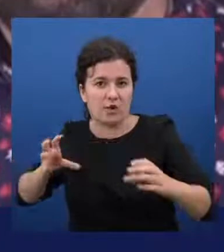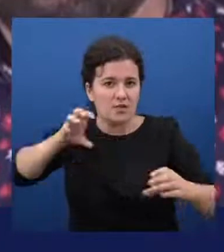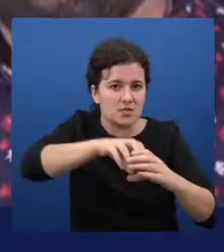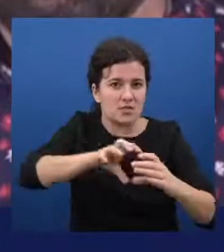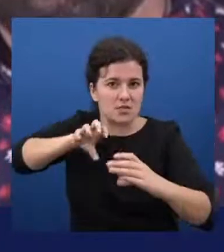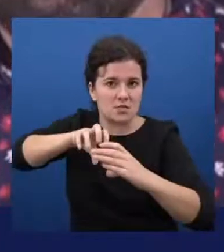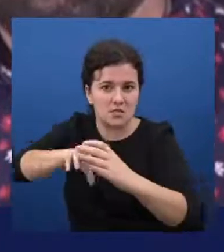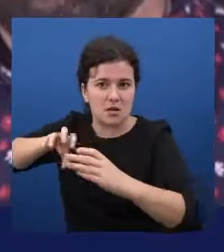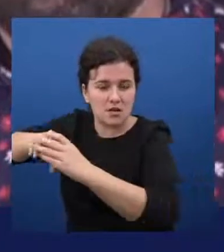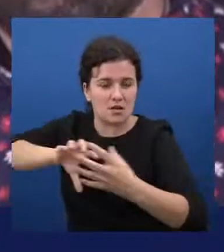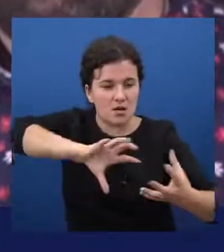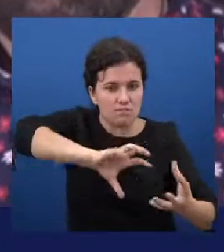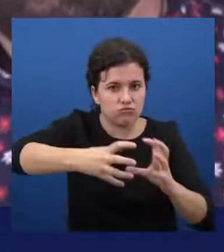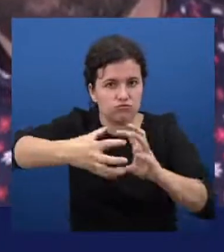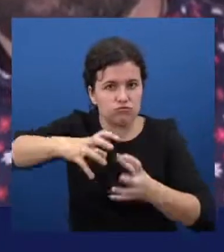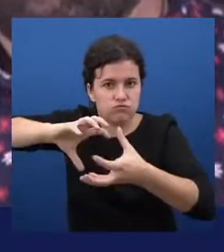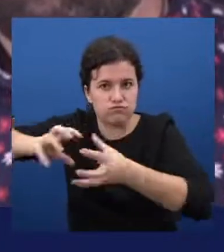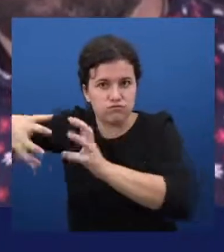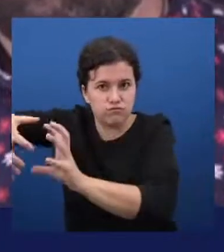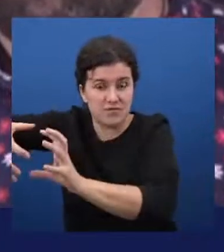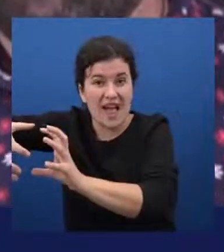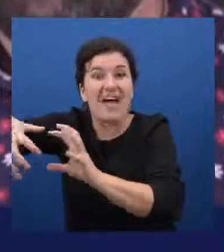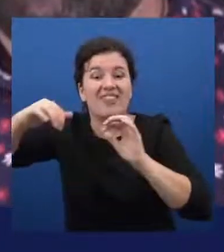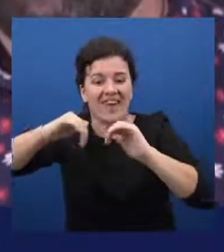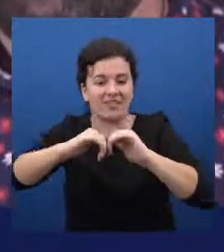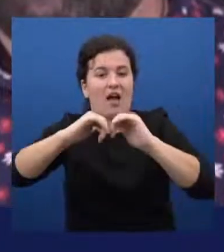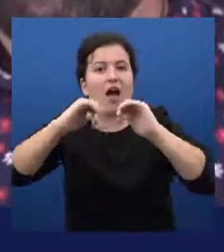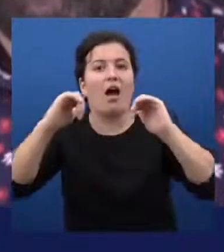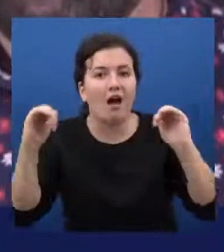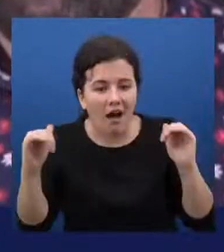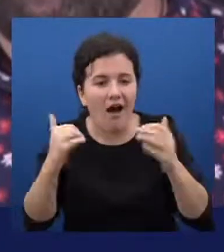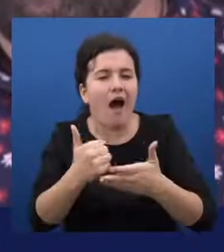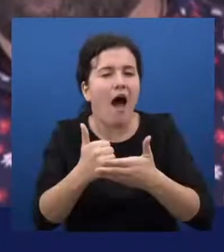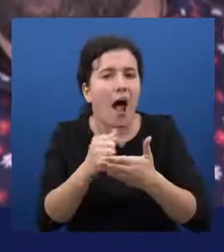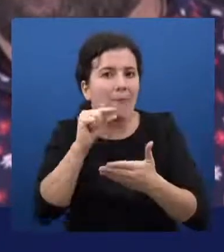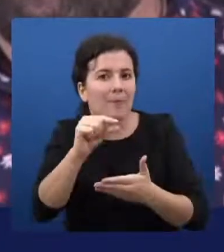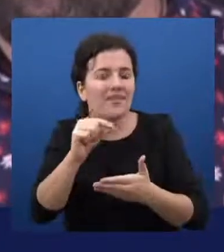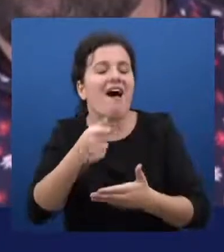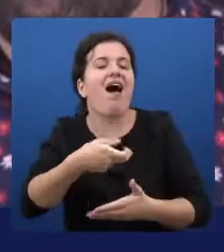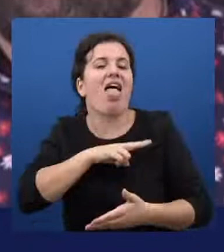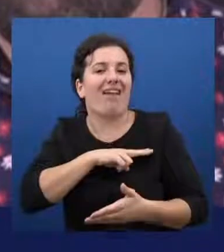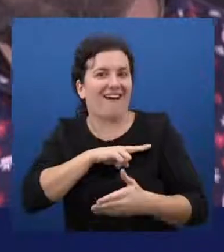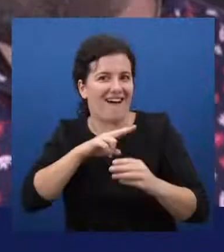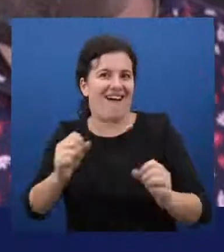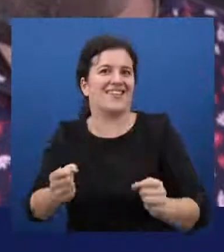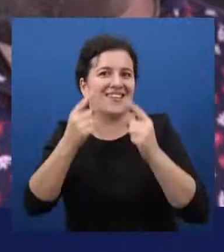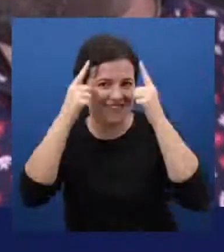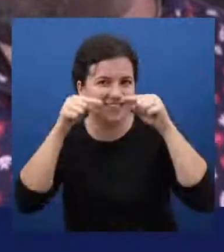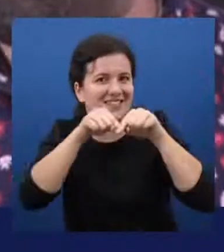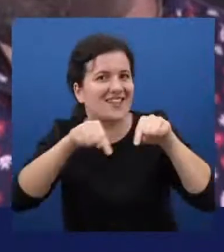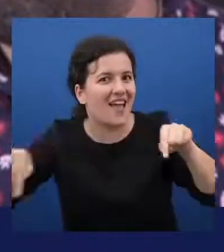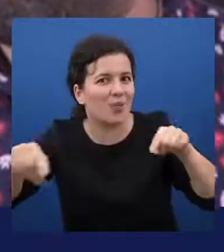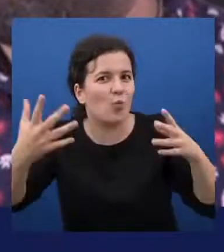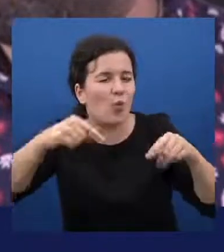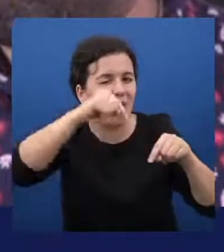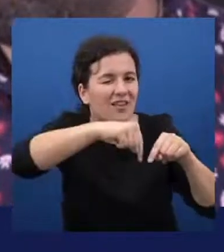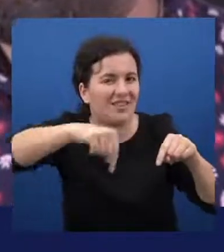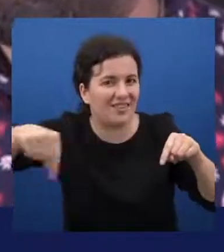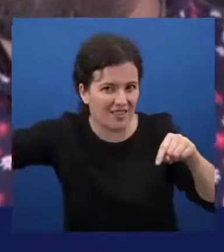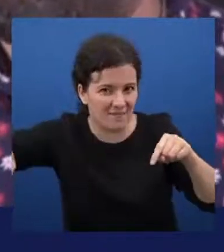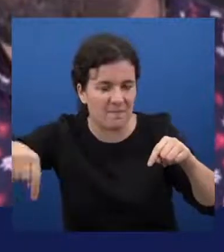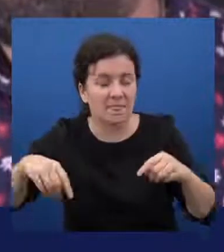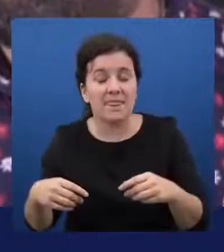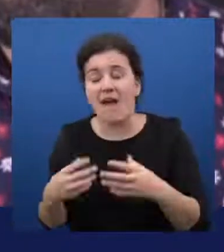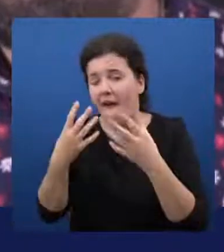some degree to validate things. There's plenty of bad models too, right? I do feel